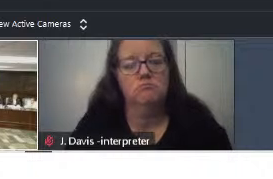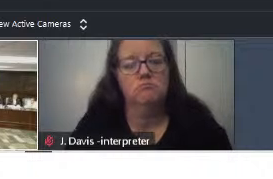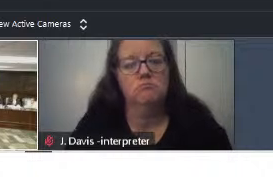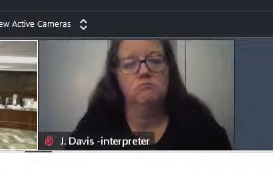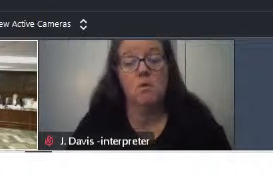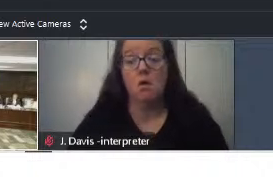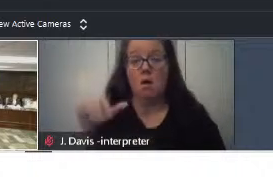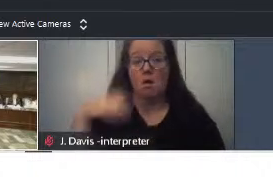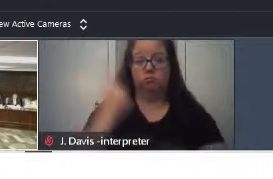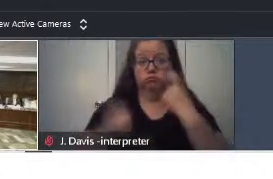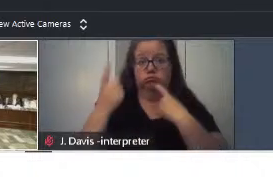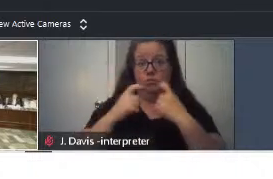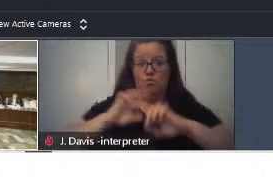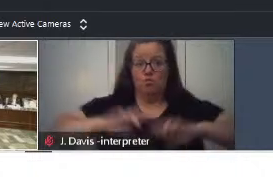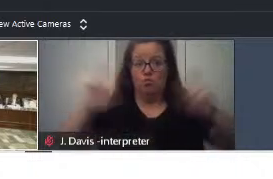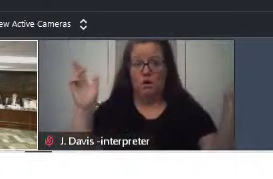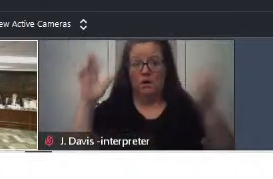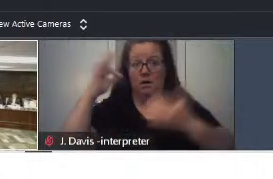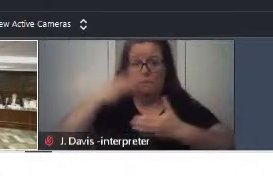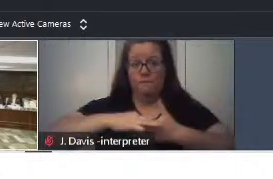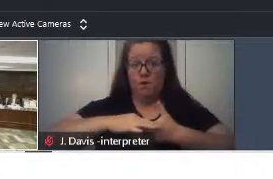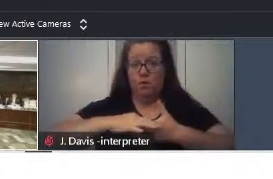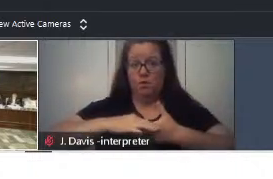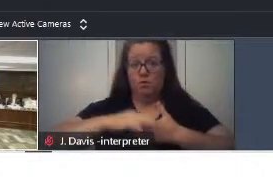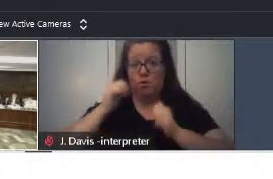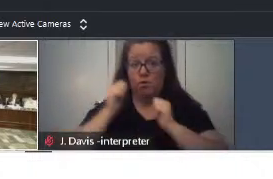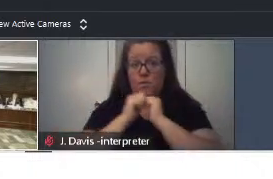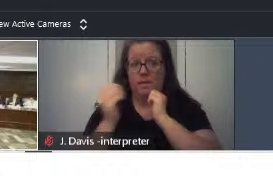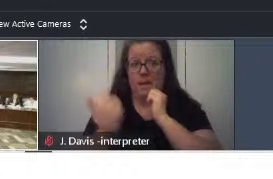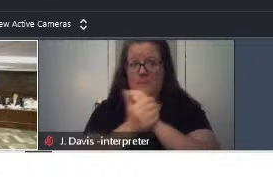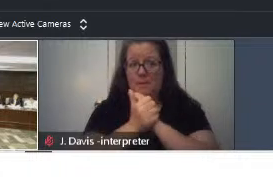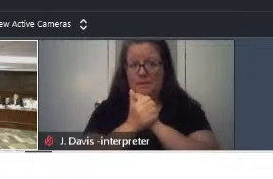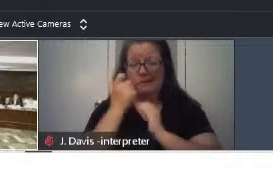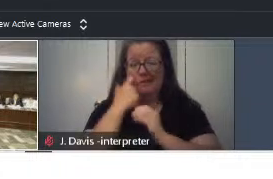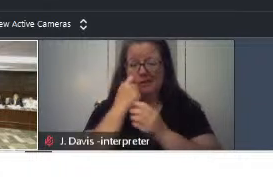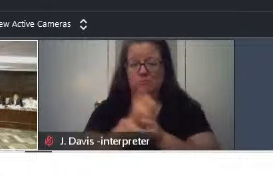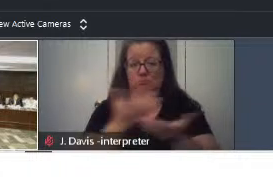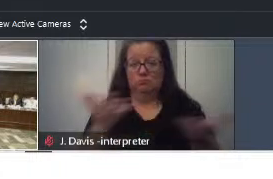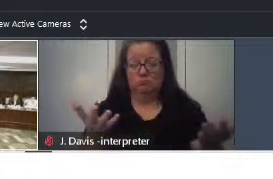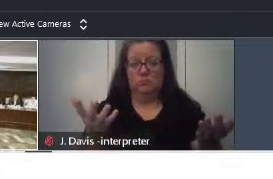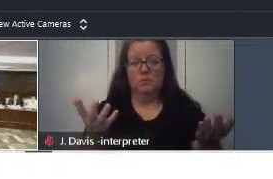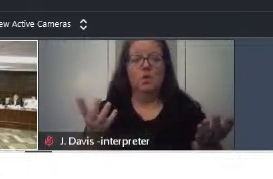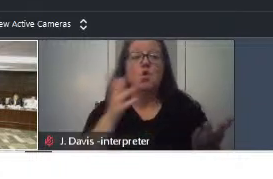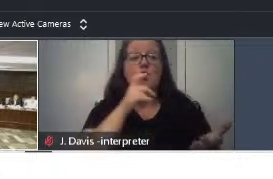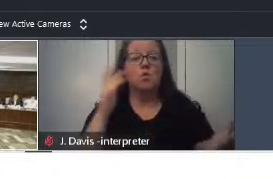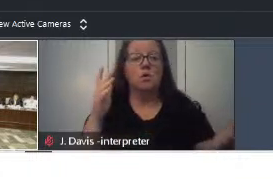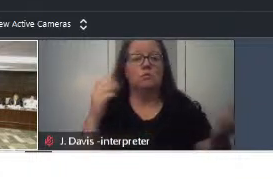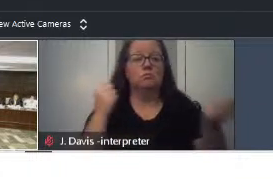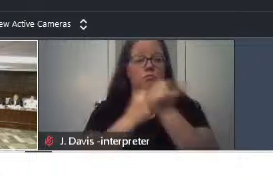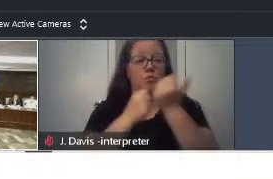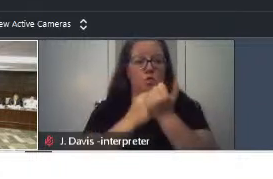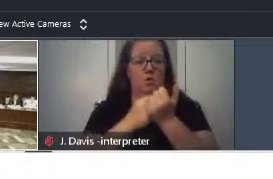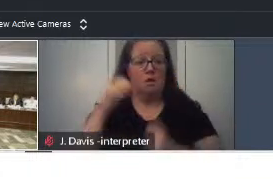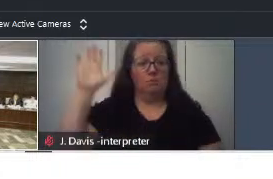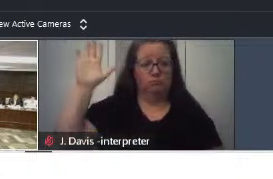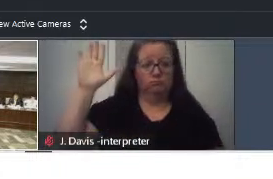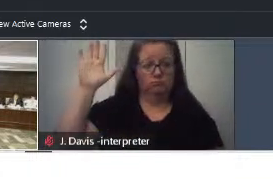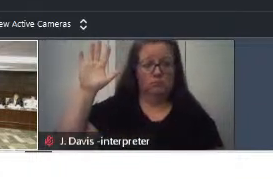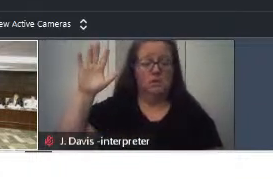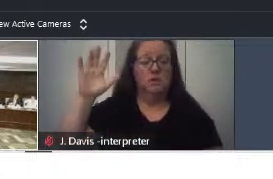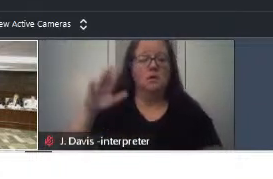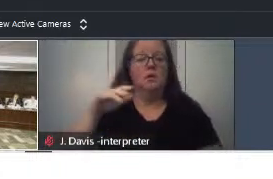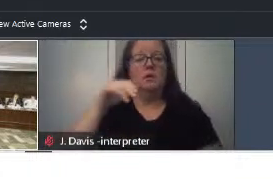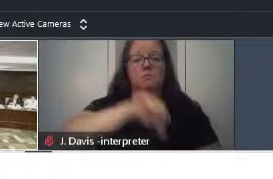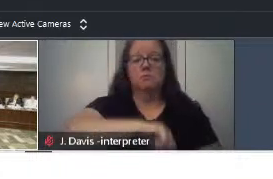Any other questions? Ready to vote with these amendments that were just passed out? All those in favor signify by saying aye. Aye. I'm also an aye. That